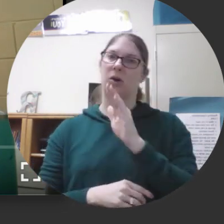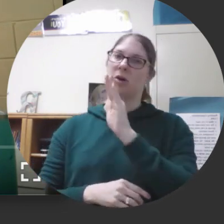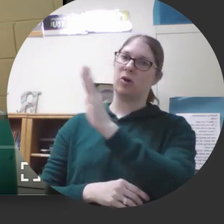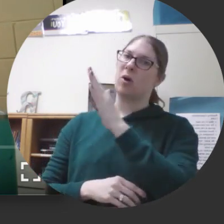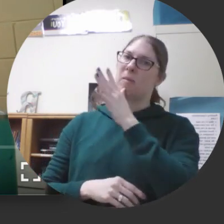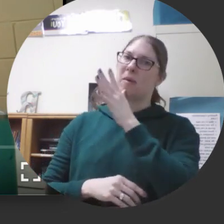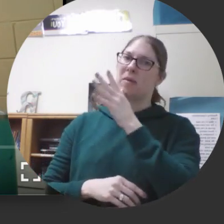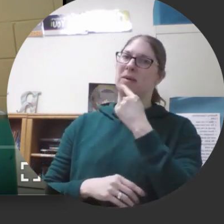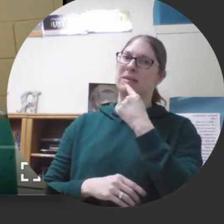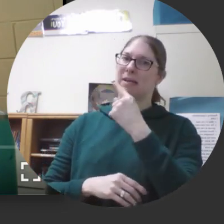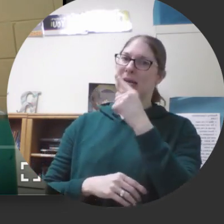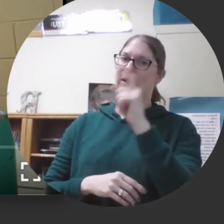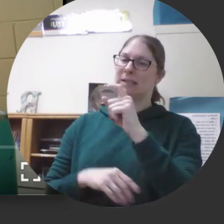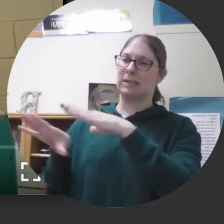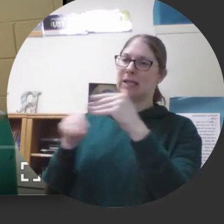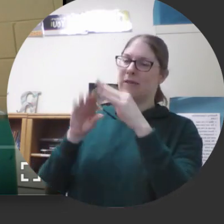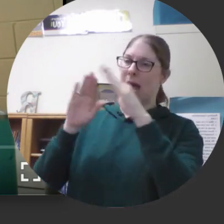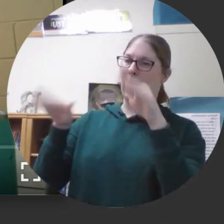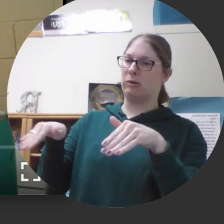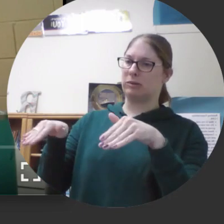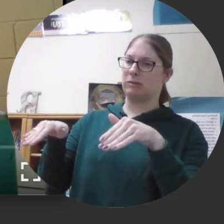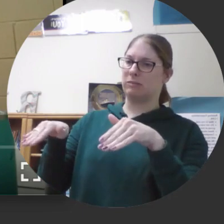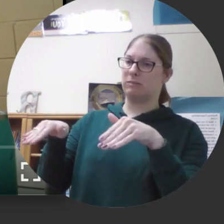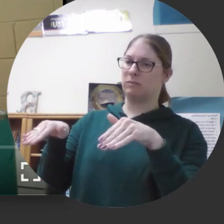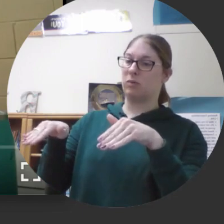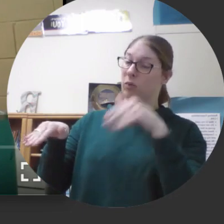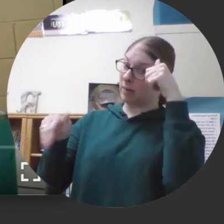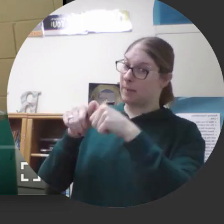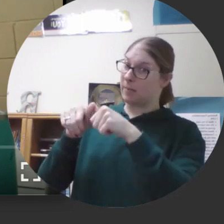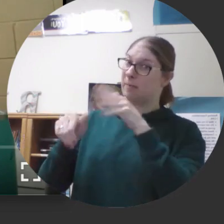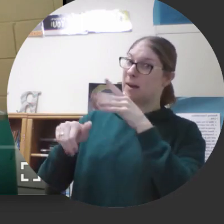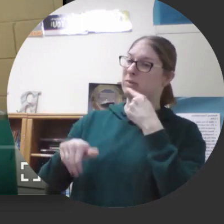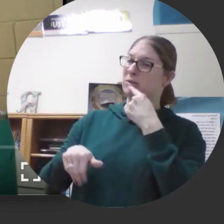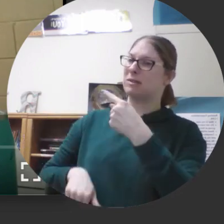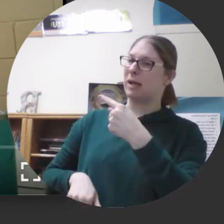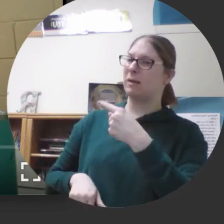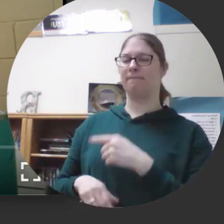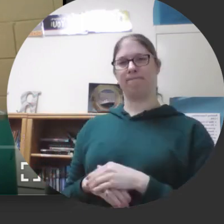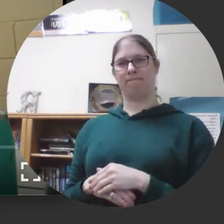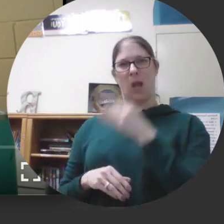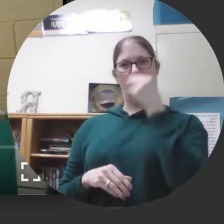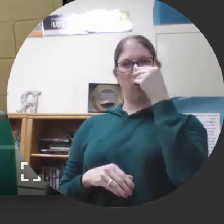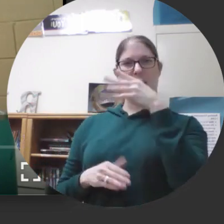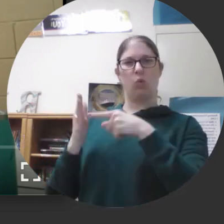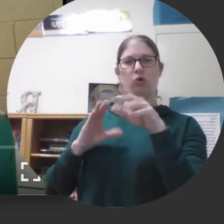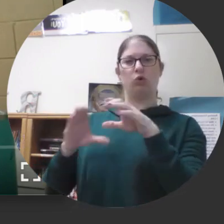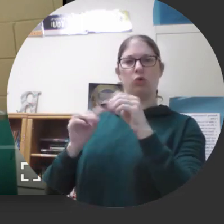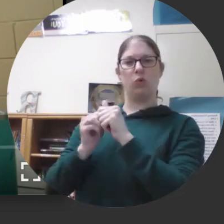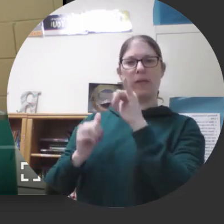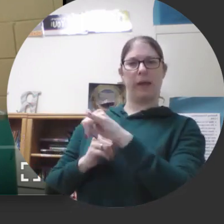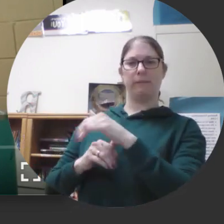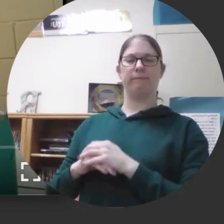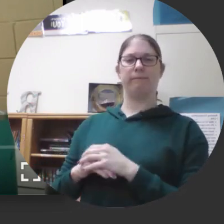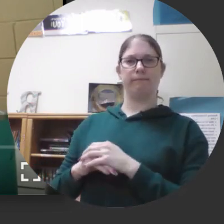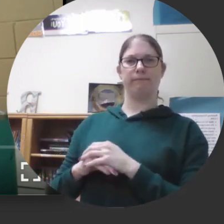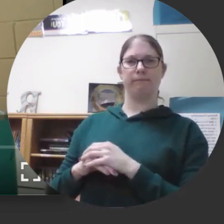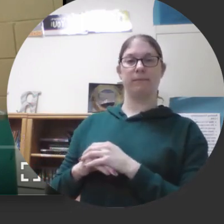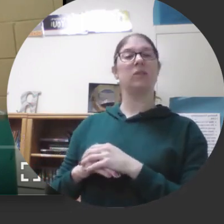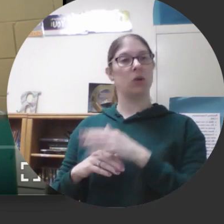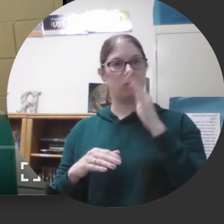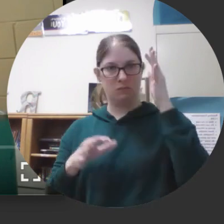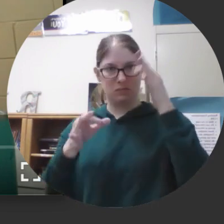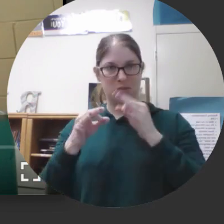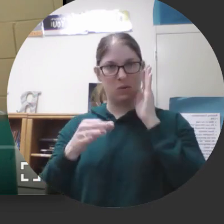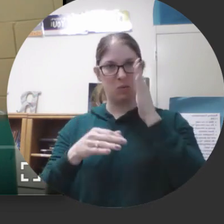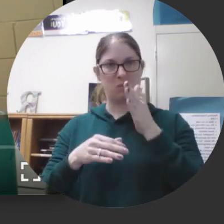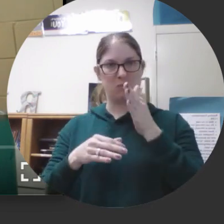go out of the house. I don't care what you do with it. That's what she said. So we'll decide what we want to do and then we'll do it. Now